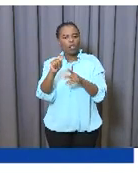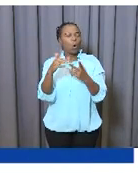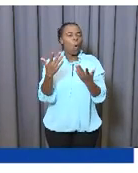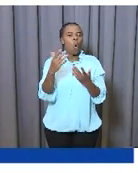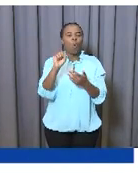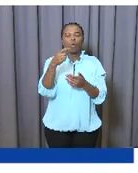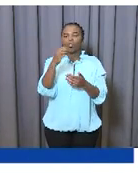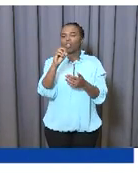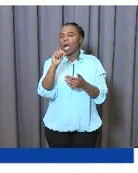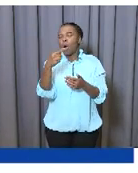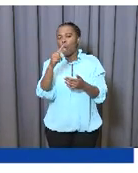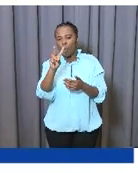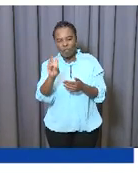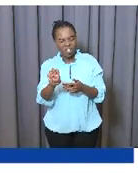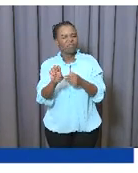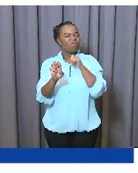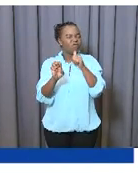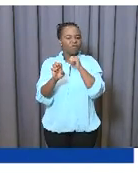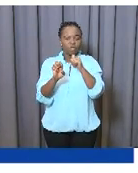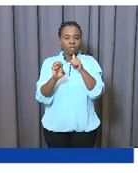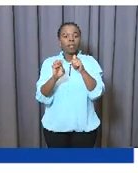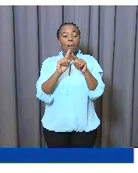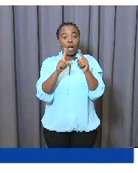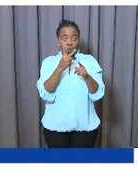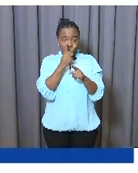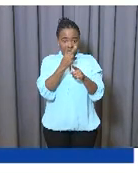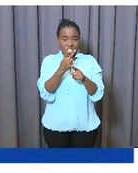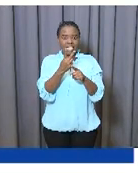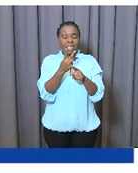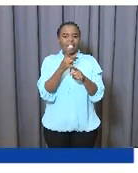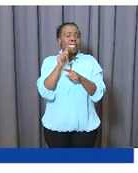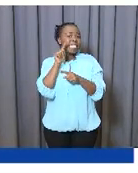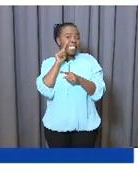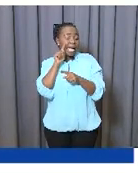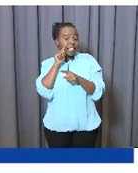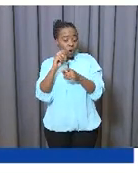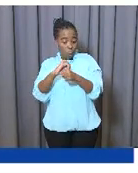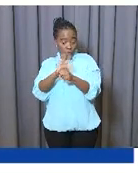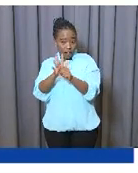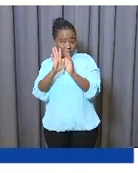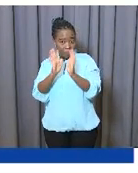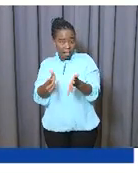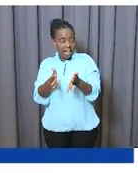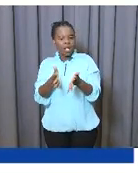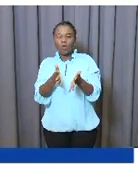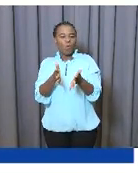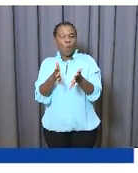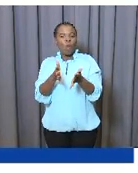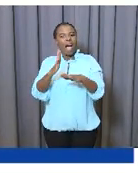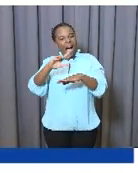Soshanguve, you would see that in addition to just testing for COVID, you've got to